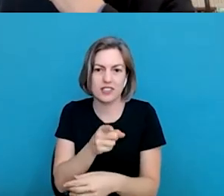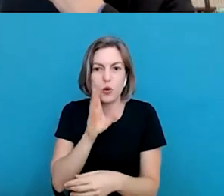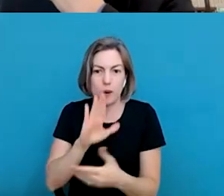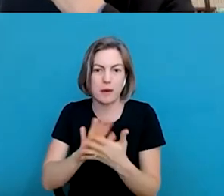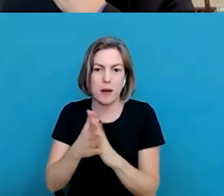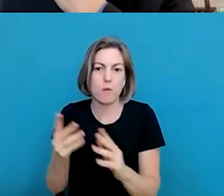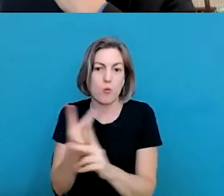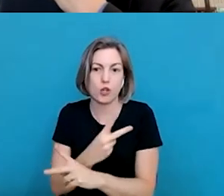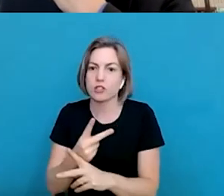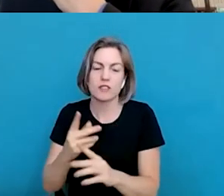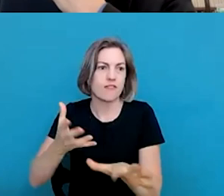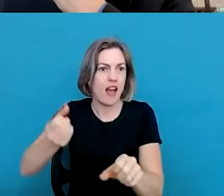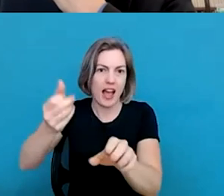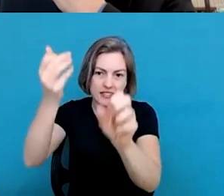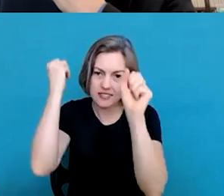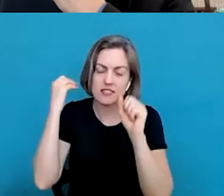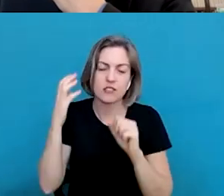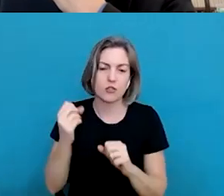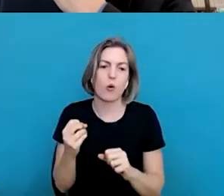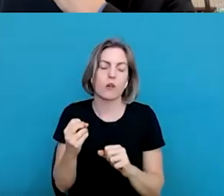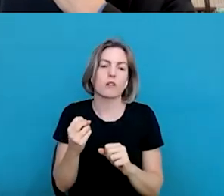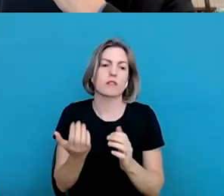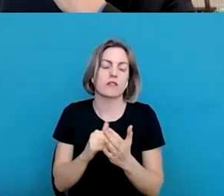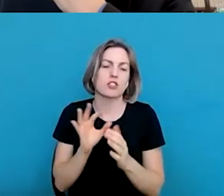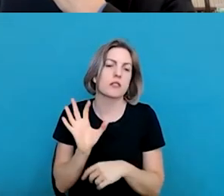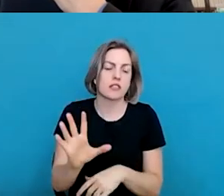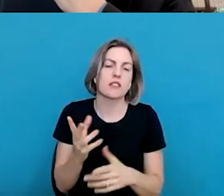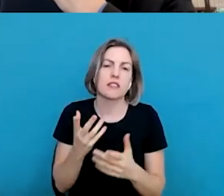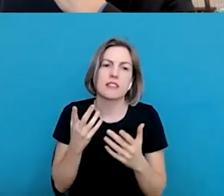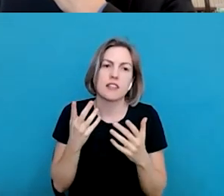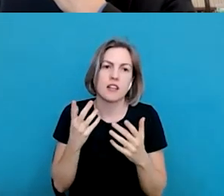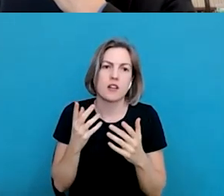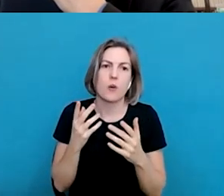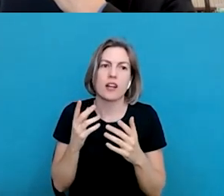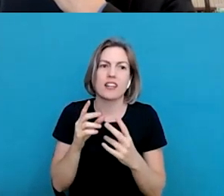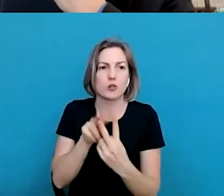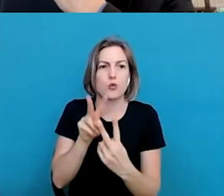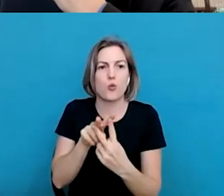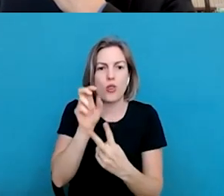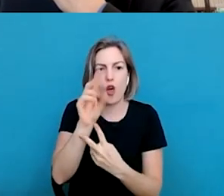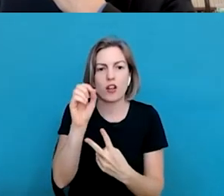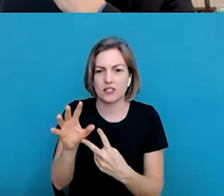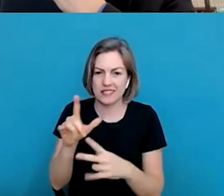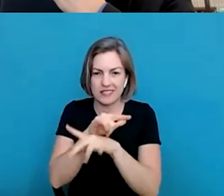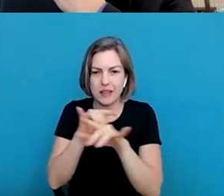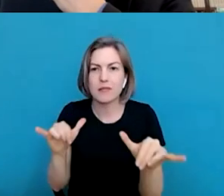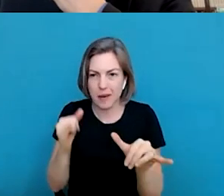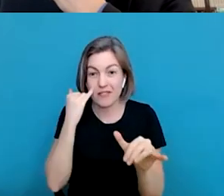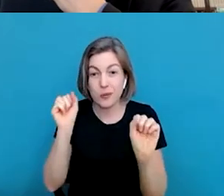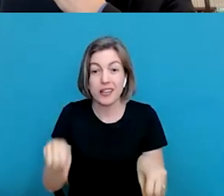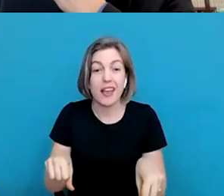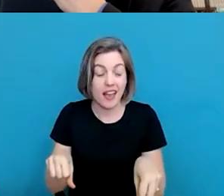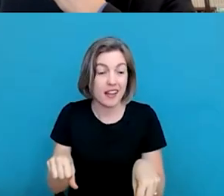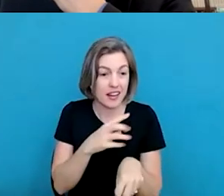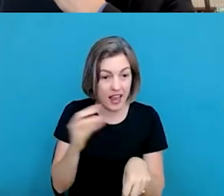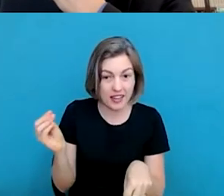at an exponential rate. So, I just want to hold those two thoughts simultaneously if we can,